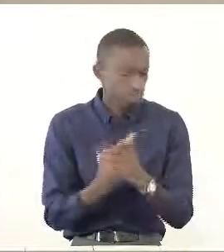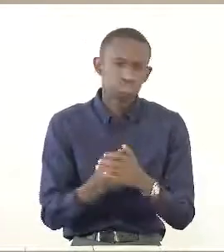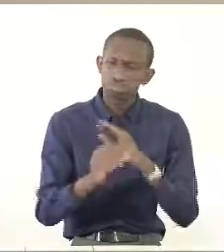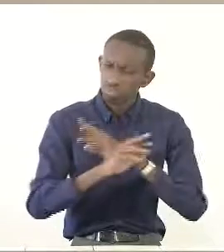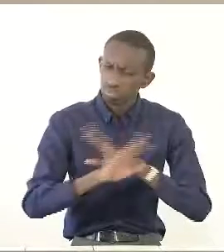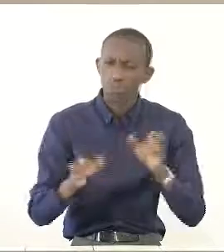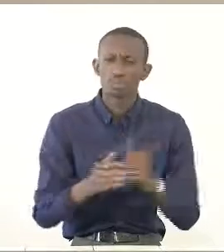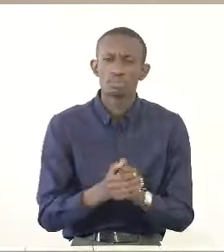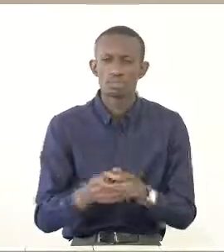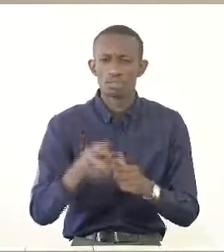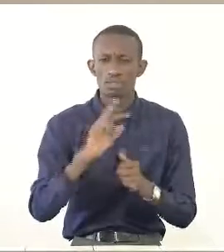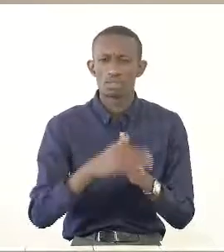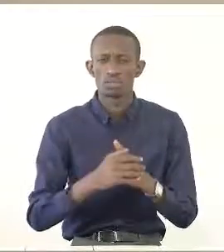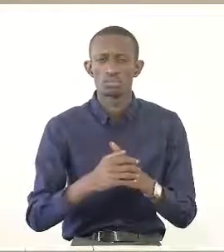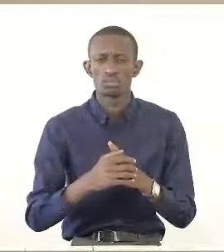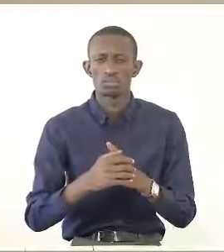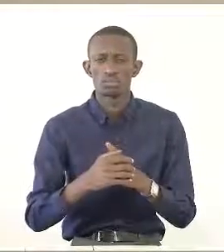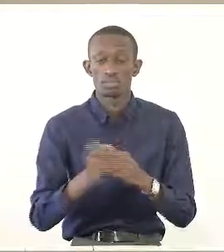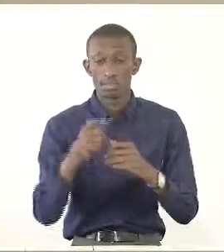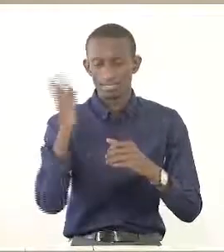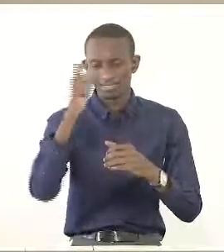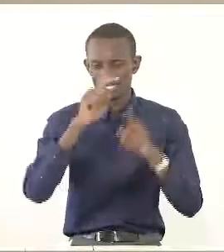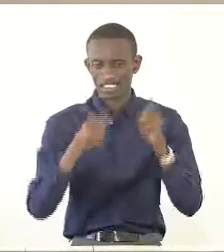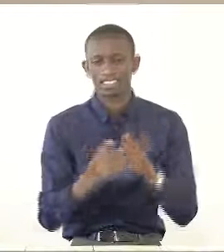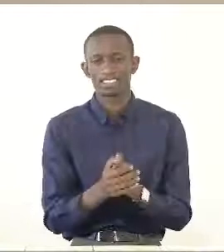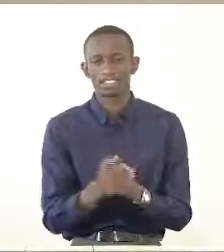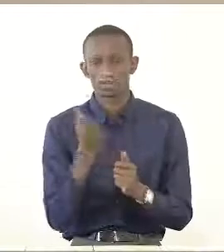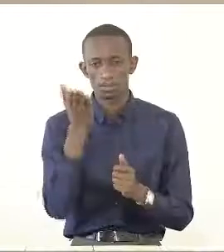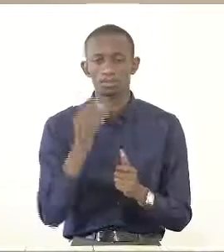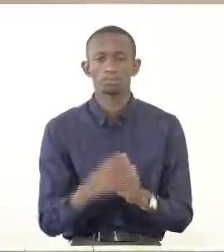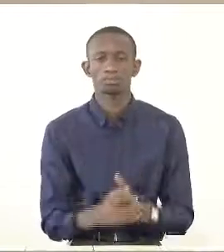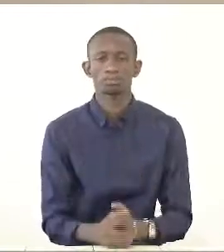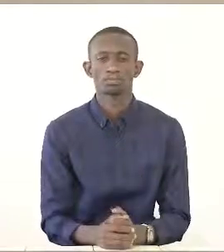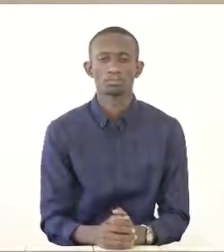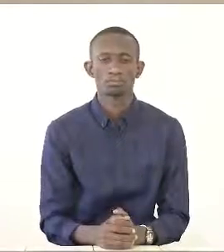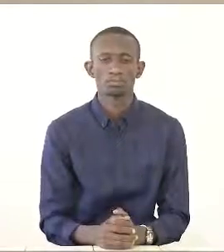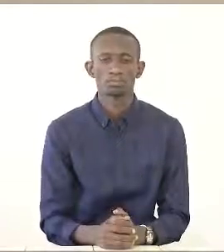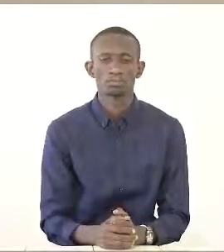inverse of something, isn't it? And that is